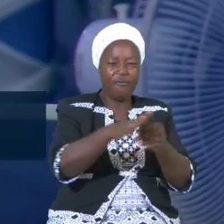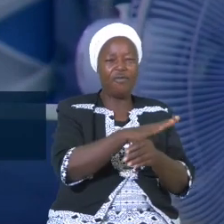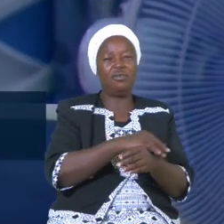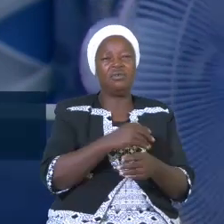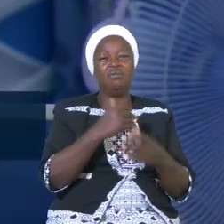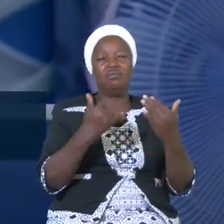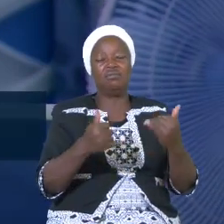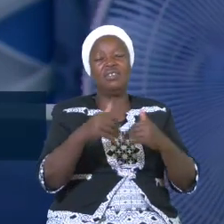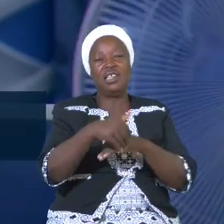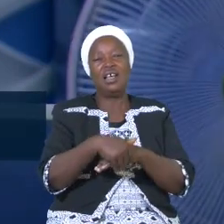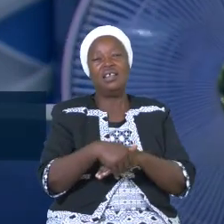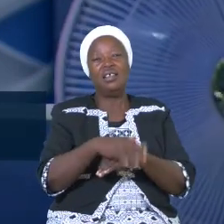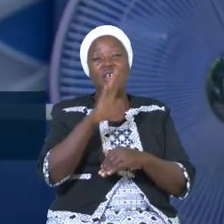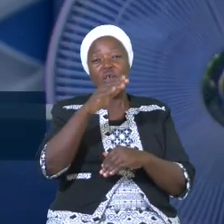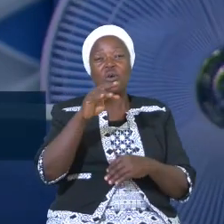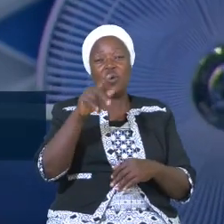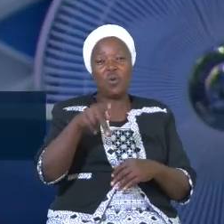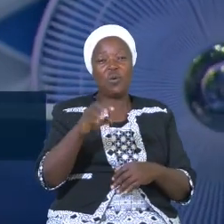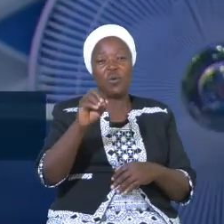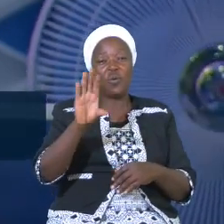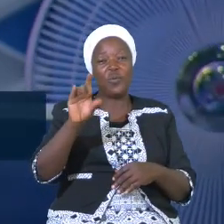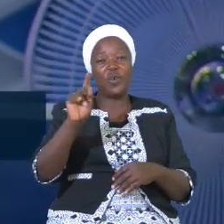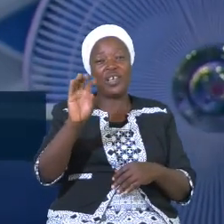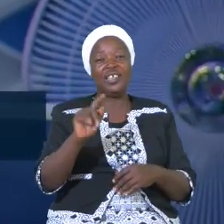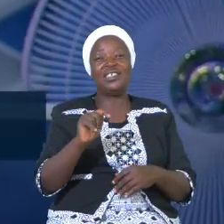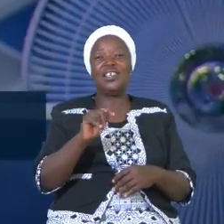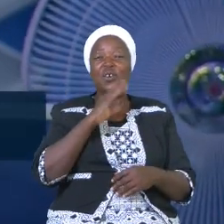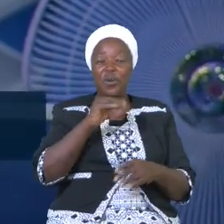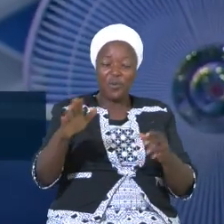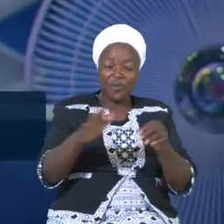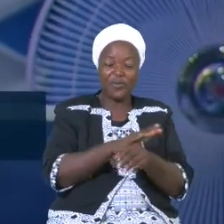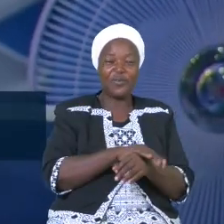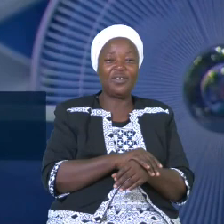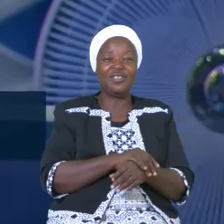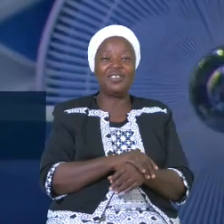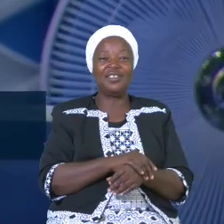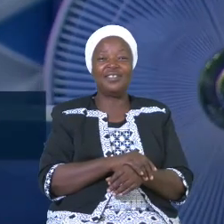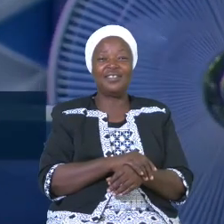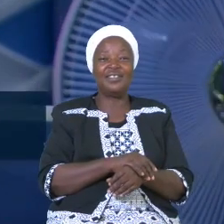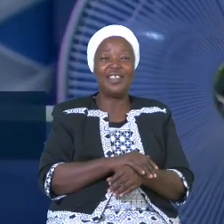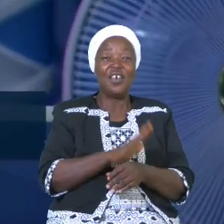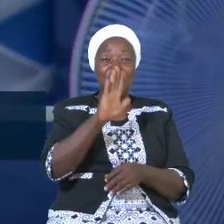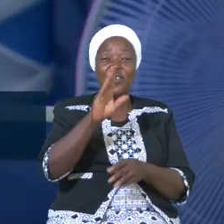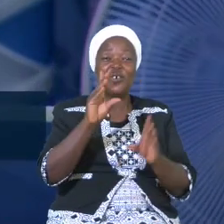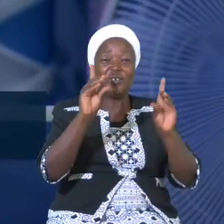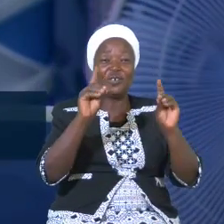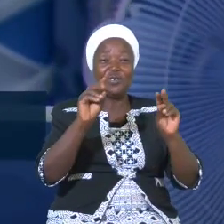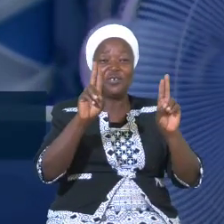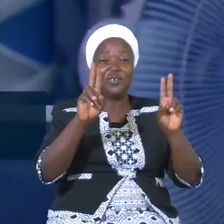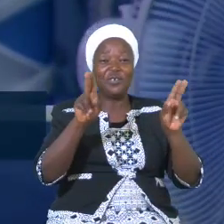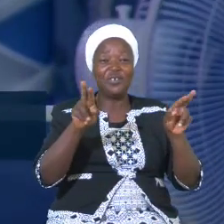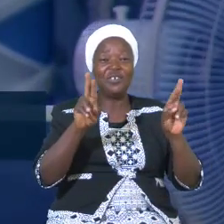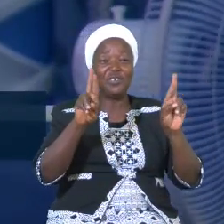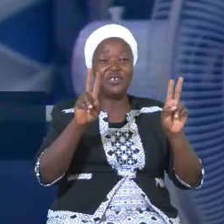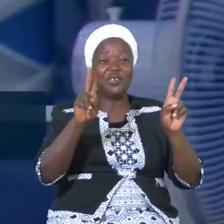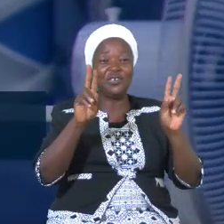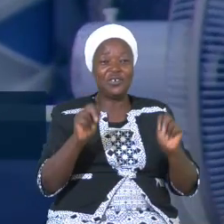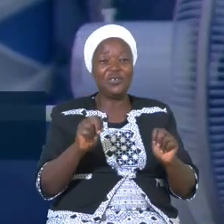your bucket will run over your drone will run over